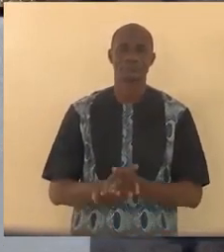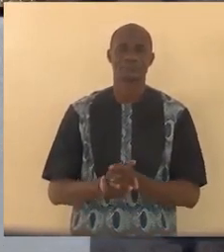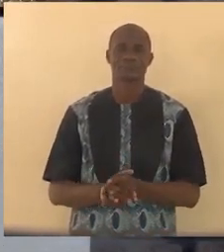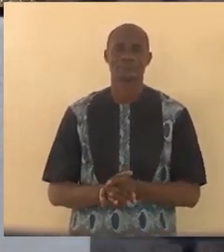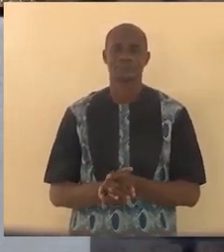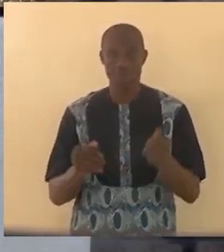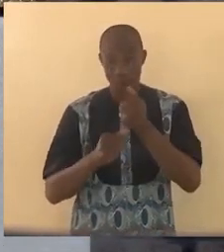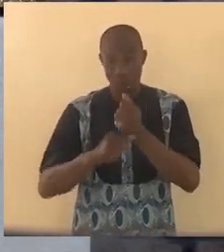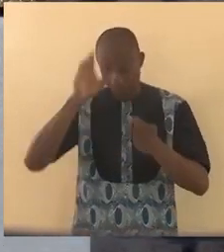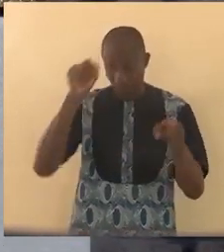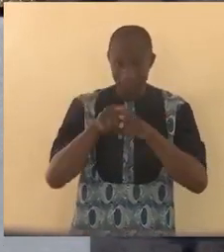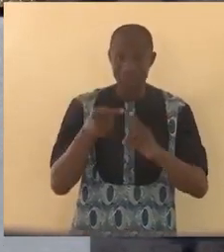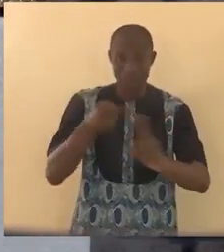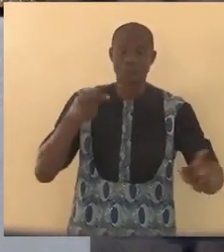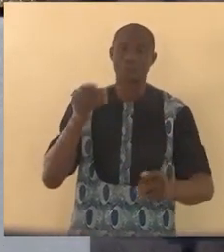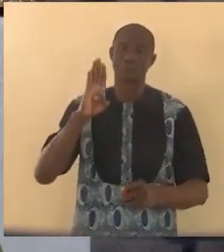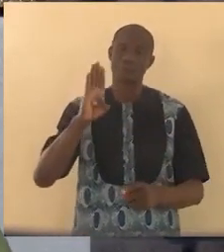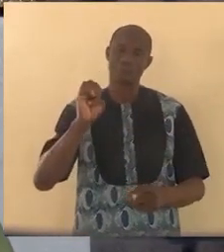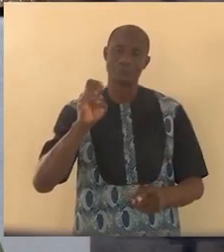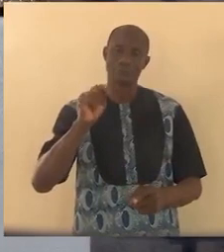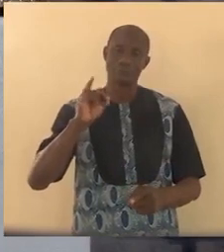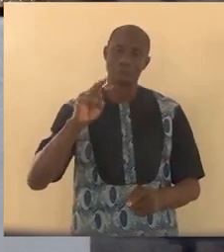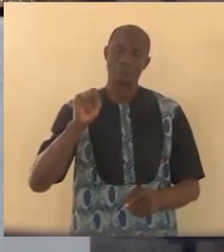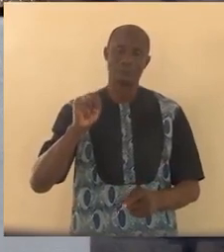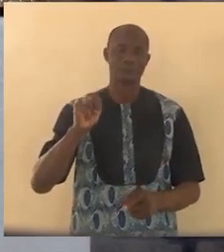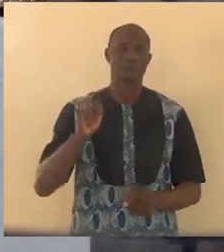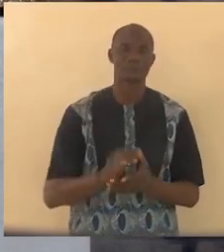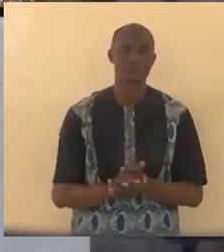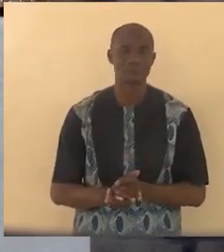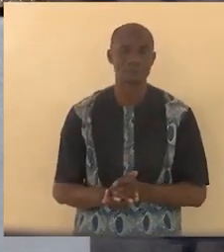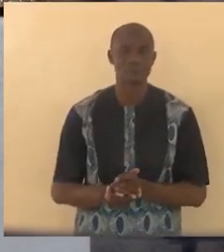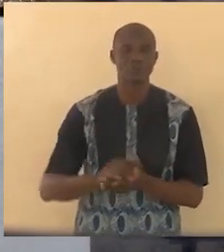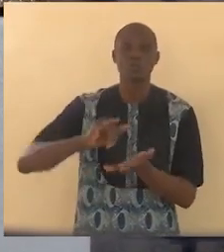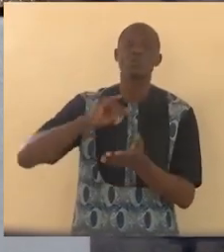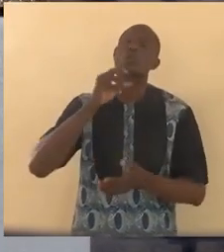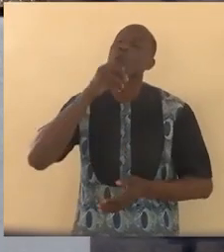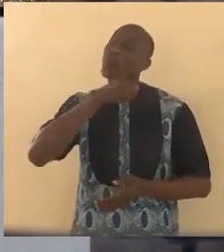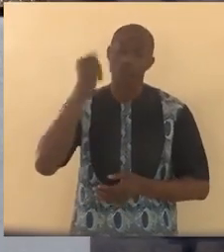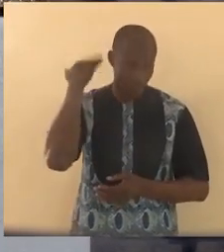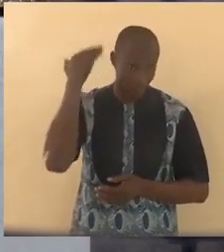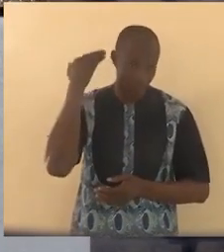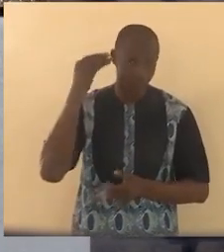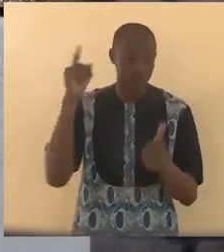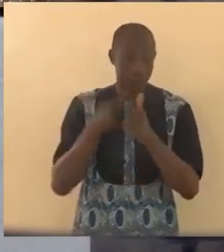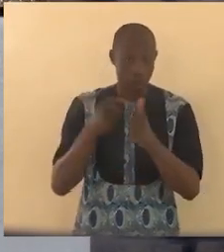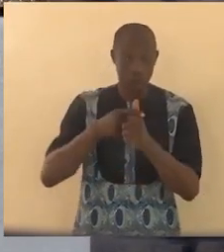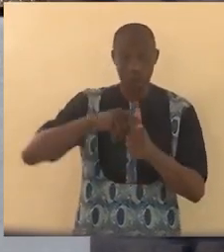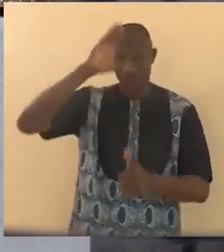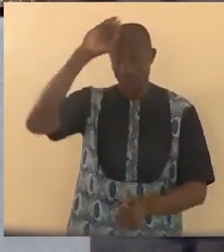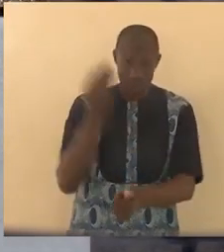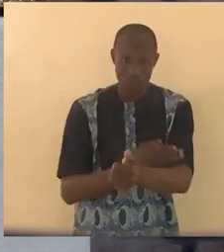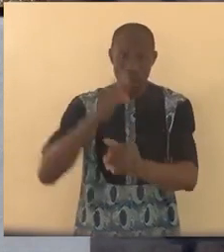Where is Solomon? The senior brother is like from Benin. Where in those days, so I don't know if they have changed it now, the first son